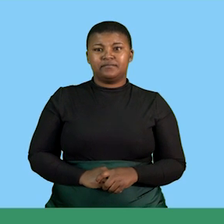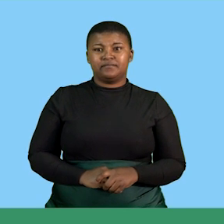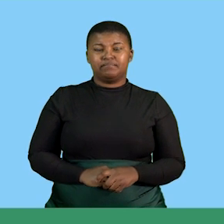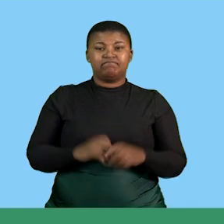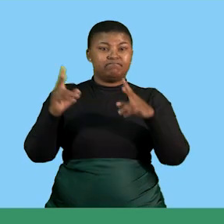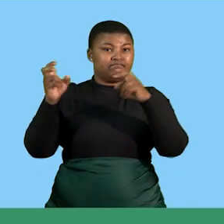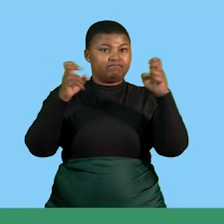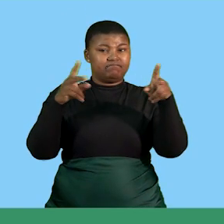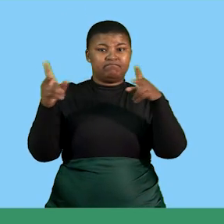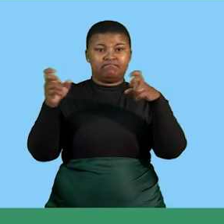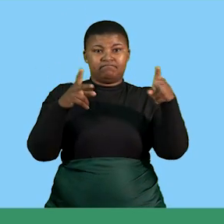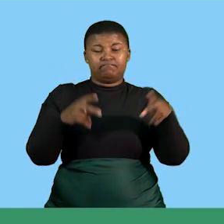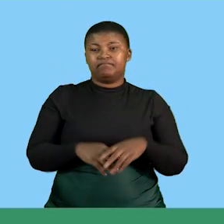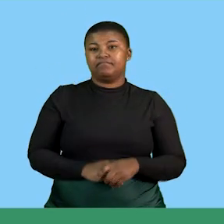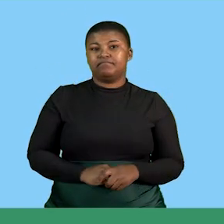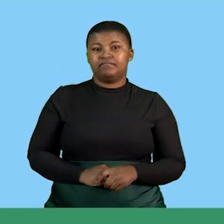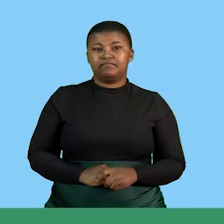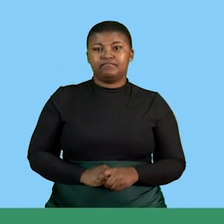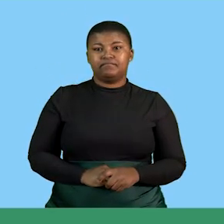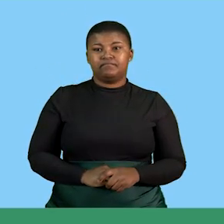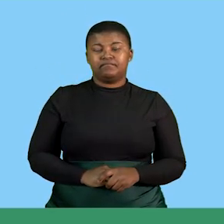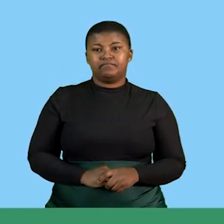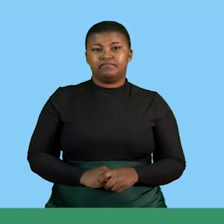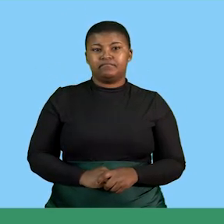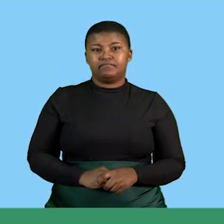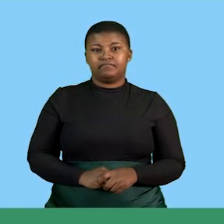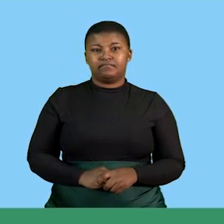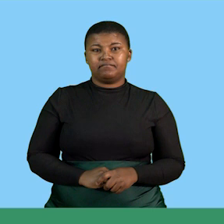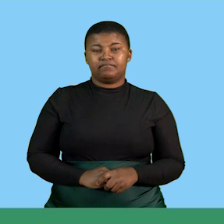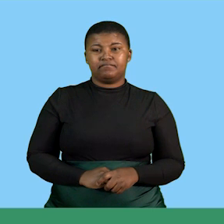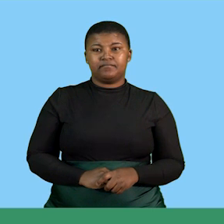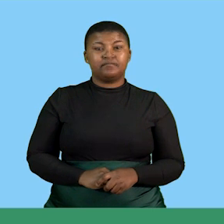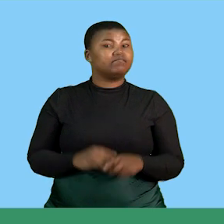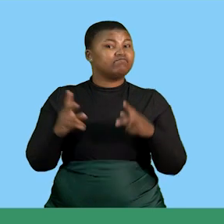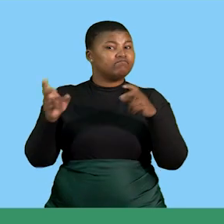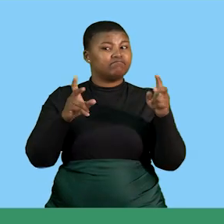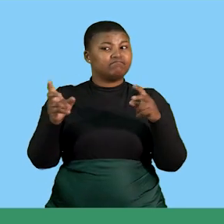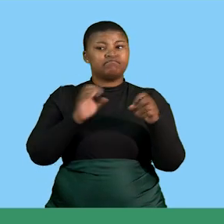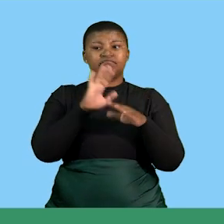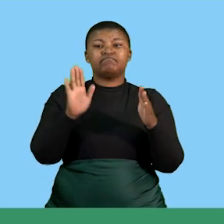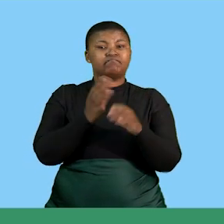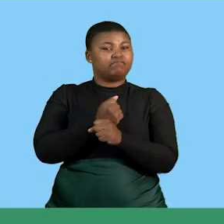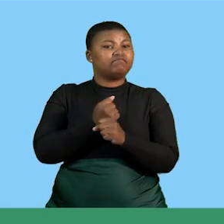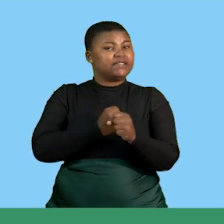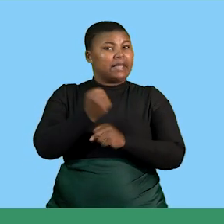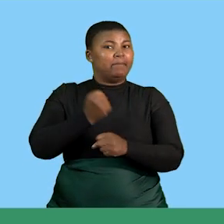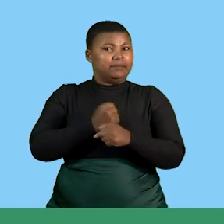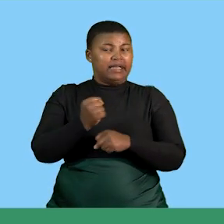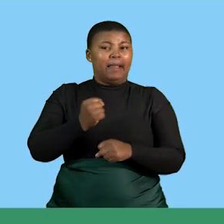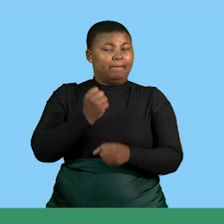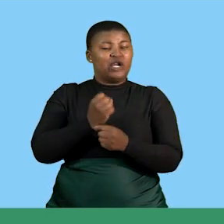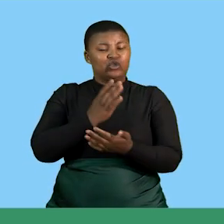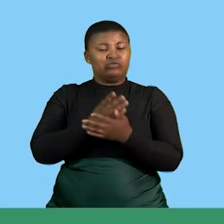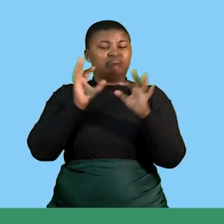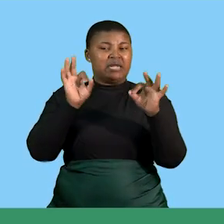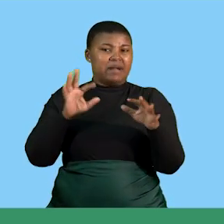our two threats in then, and we will of course quote them. So we will write them as is out of the scenario, word for word,